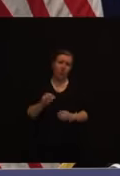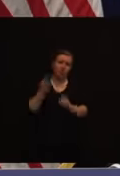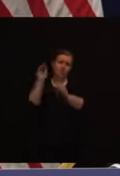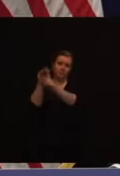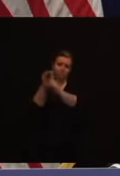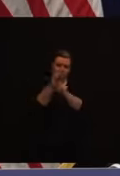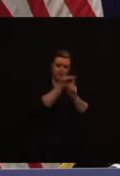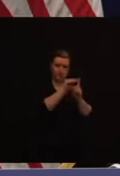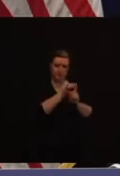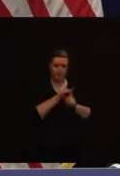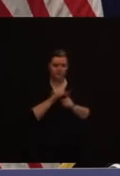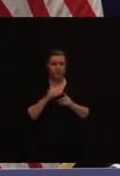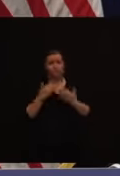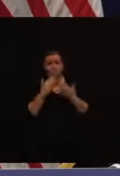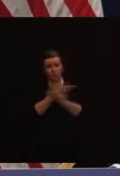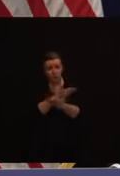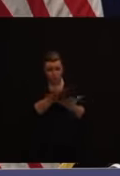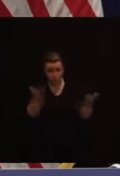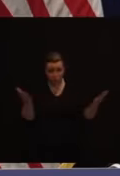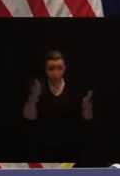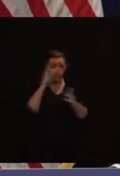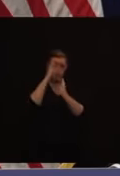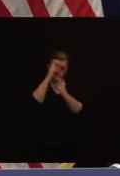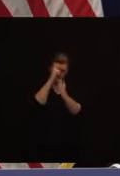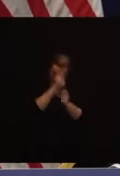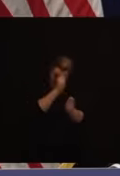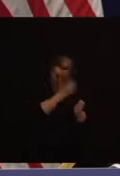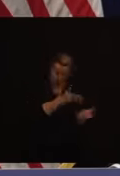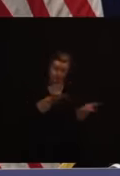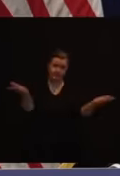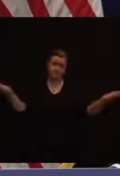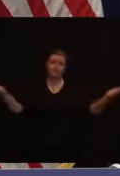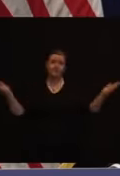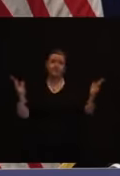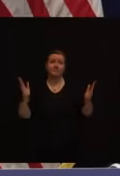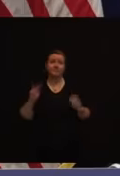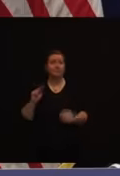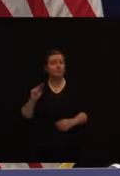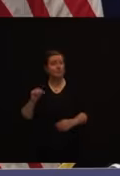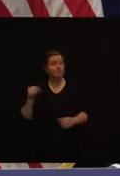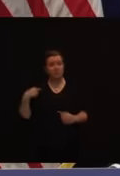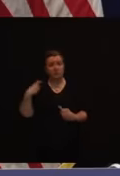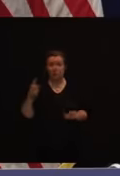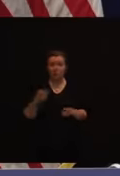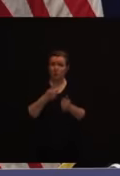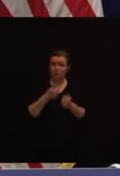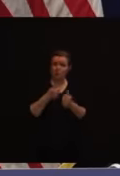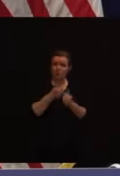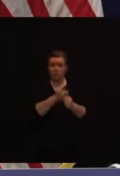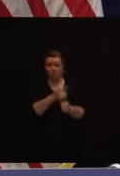out of thanks and respect. New Jersey's complied unlike any other state in